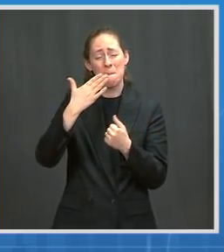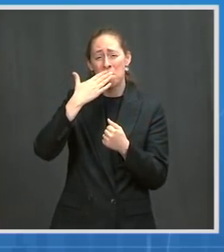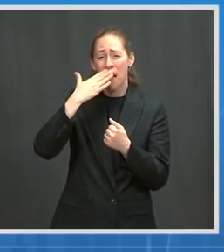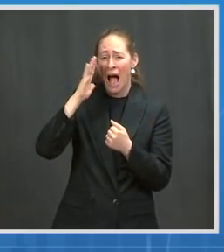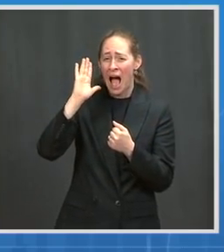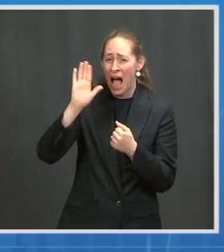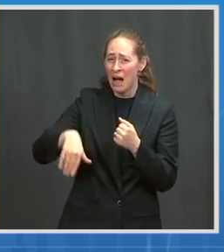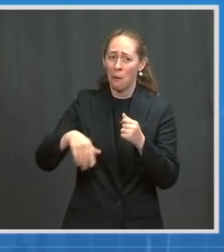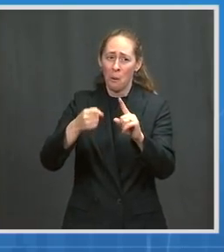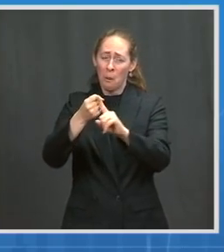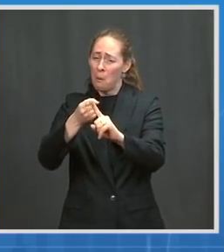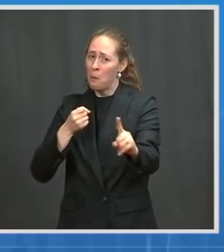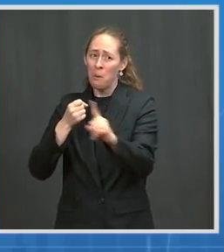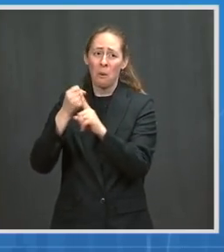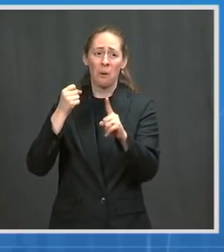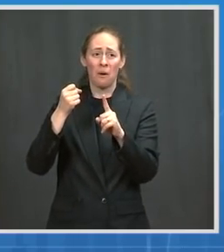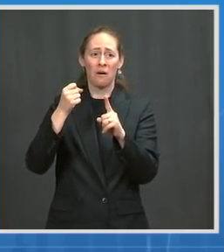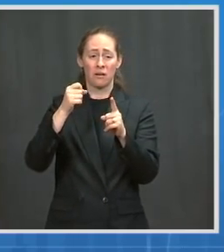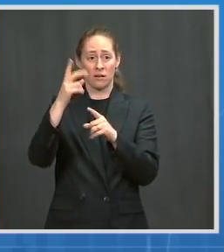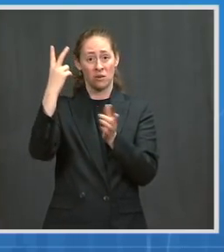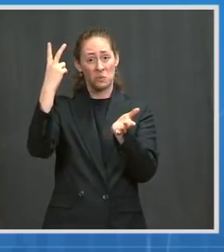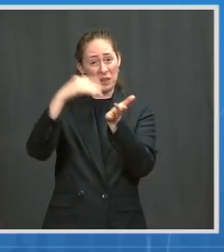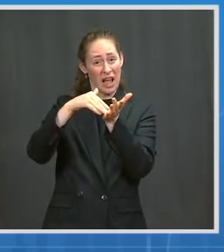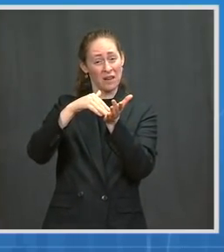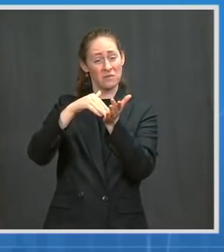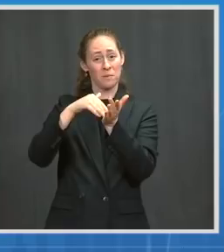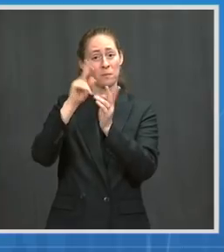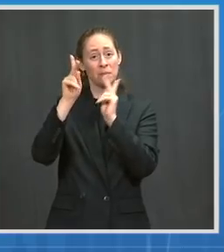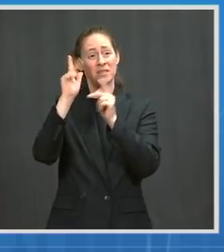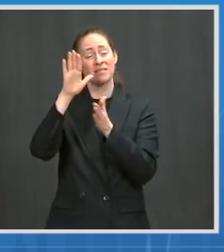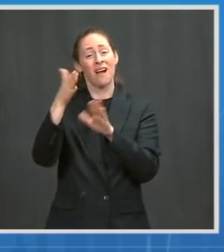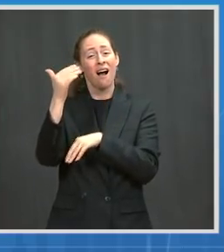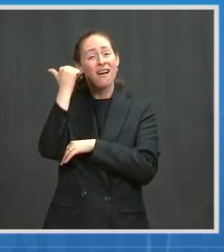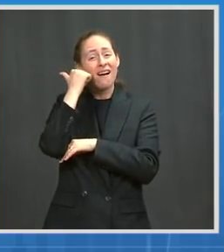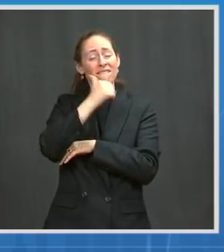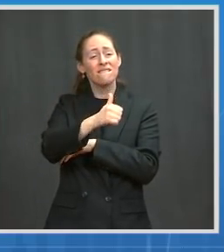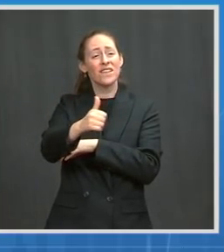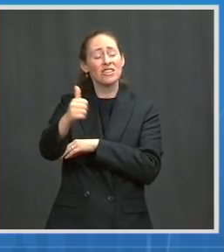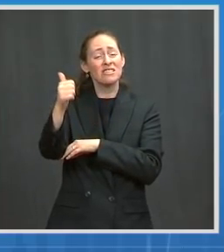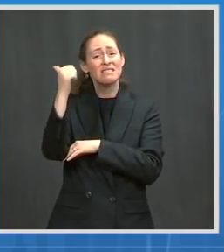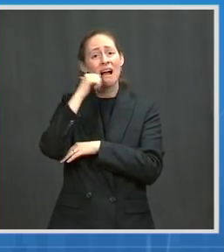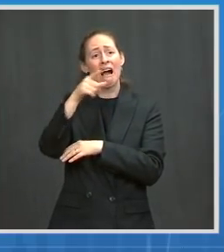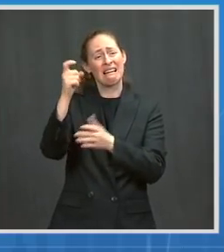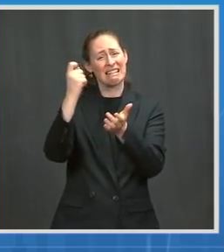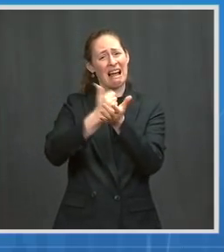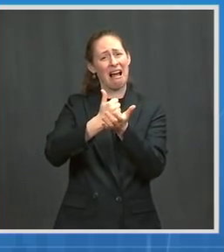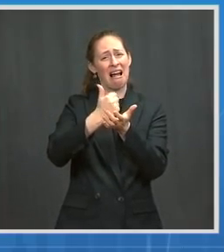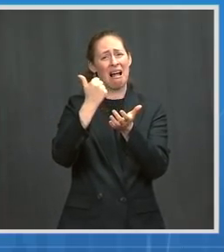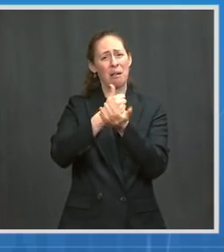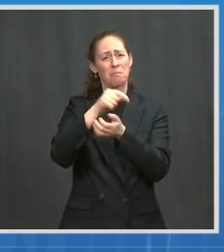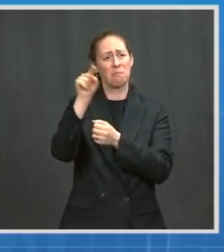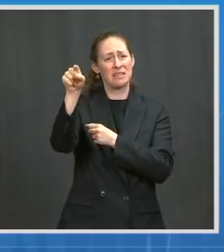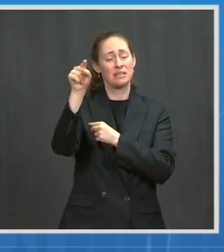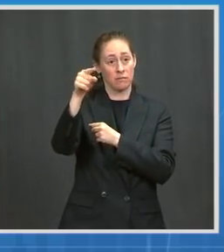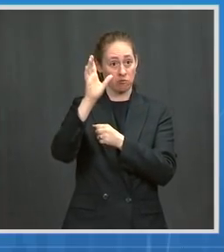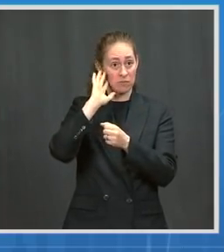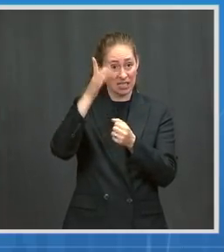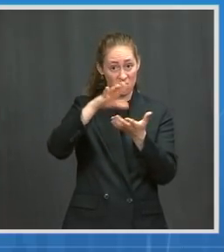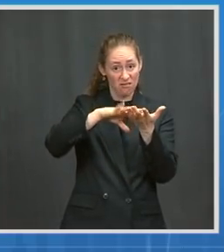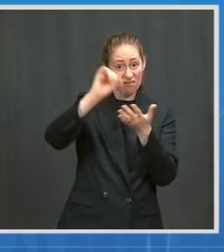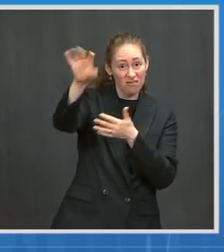2,000 people dying every day. So I wonder what amount Brazil would be receiving. Thank you so